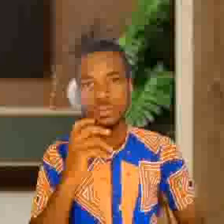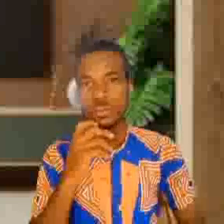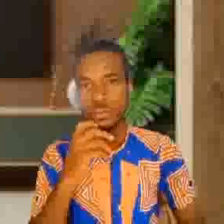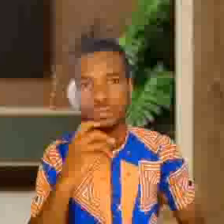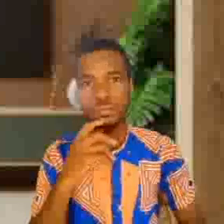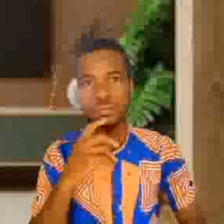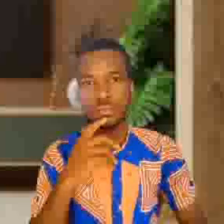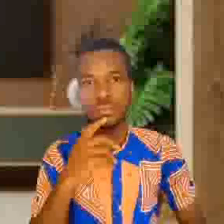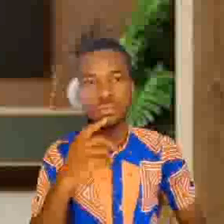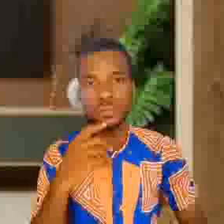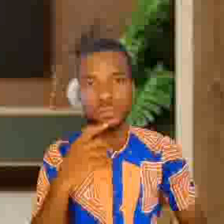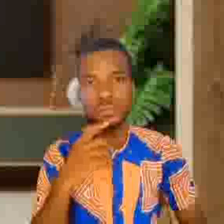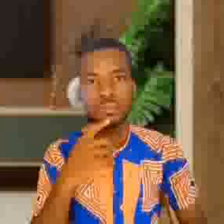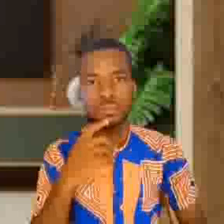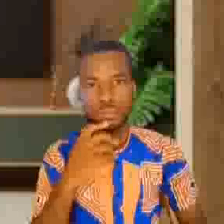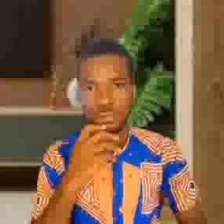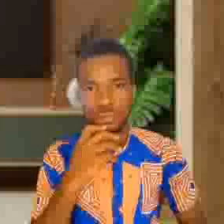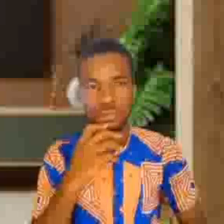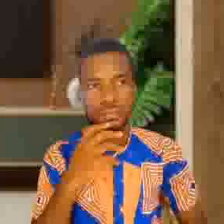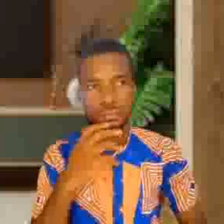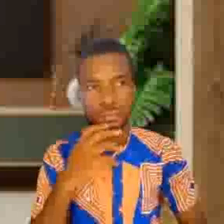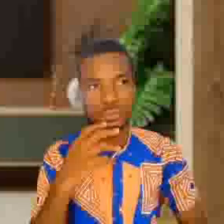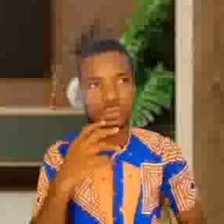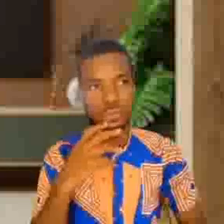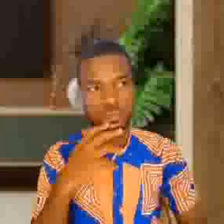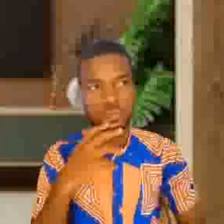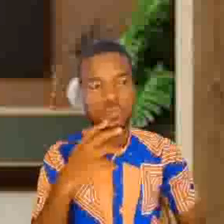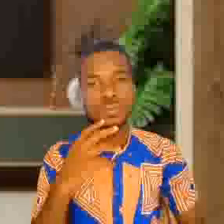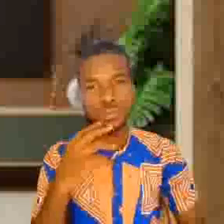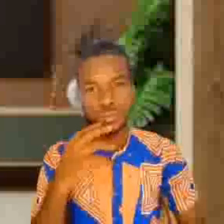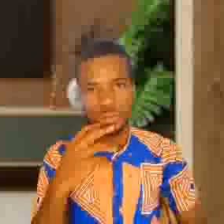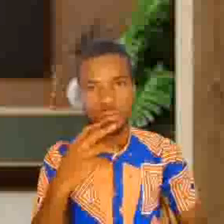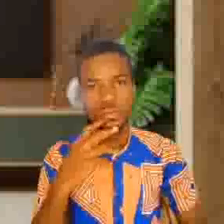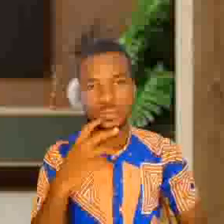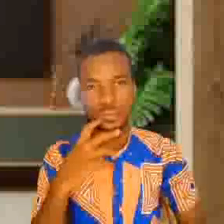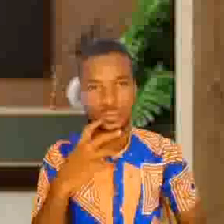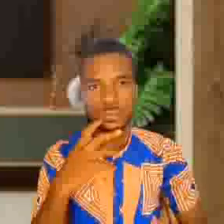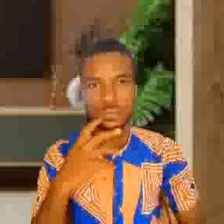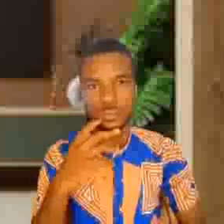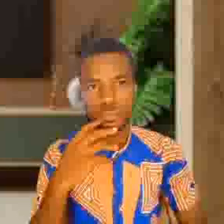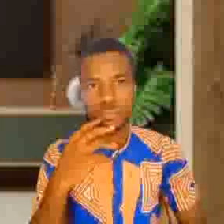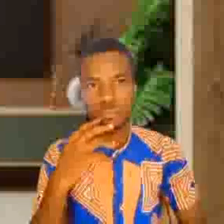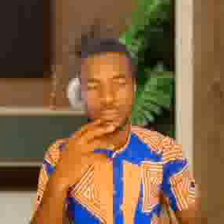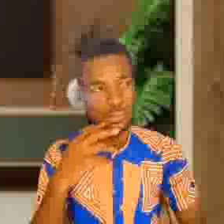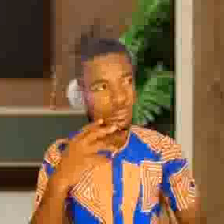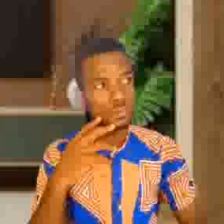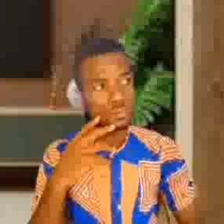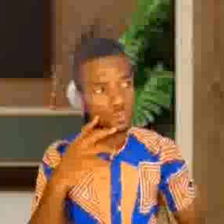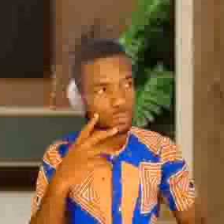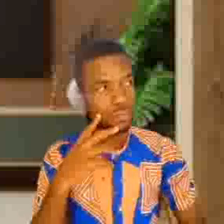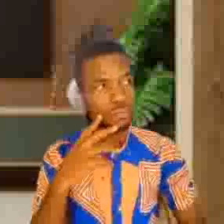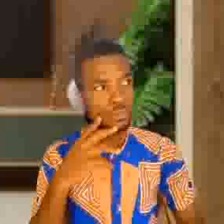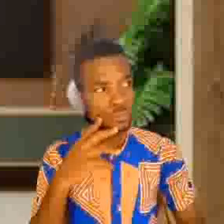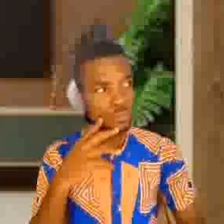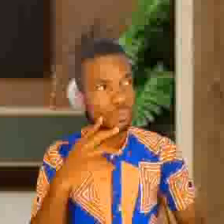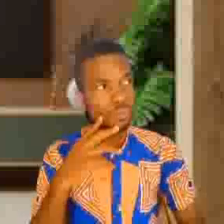low, because there will always be people that will come to buy that same ticket. They want to make an emergency trip. The seats on the